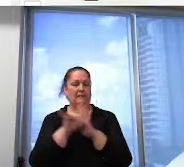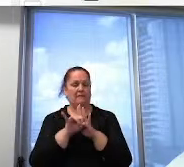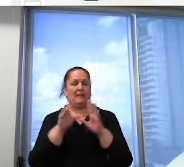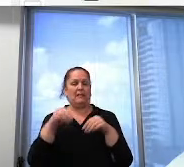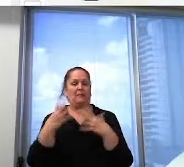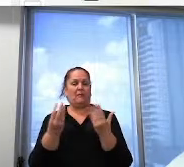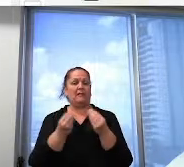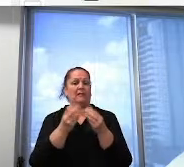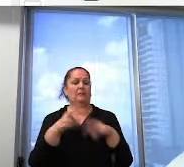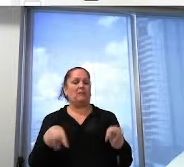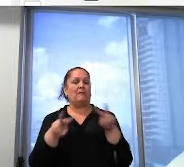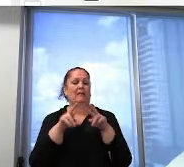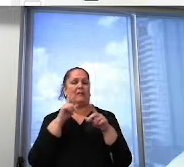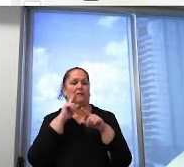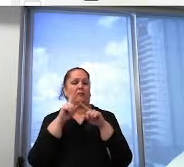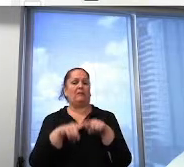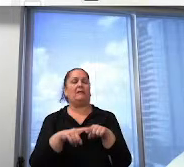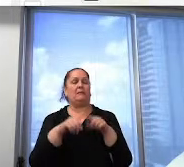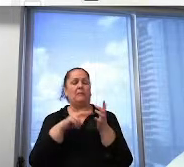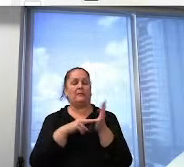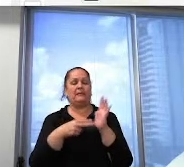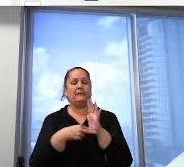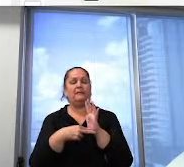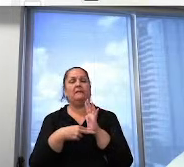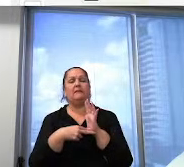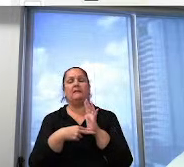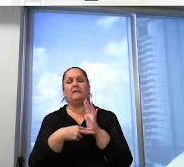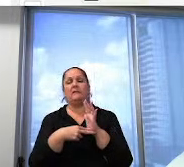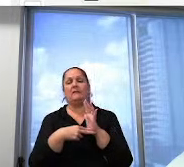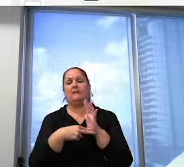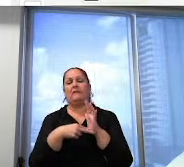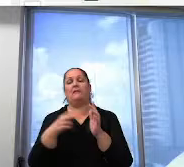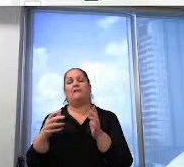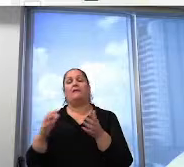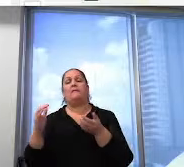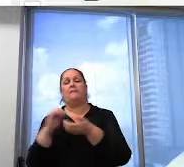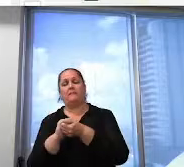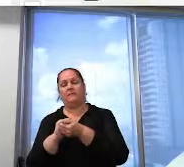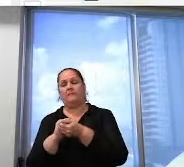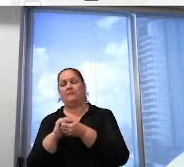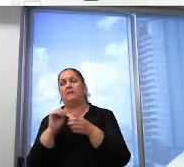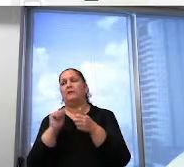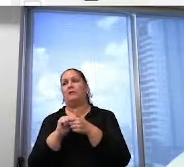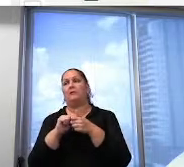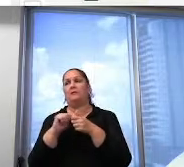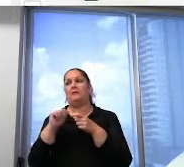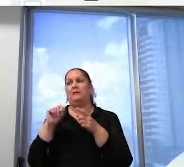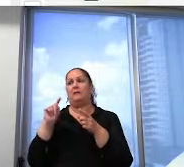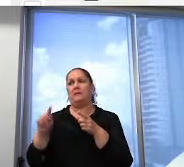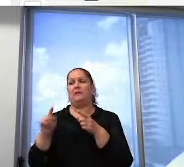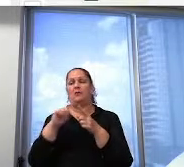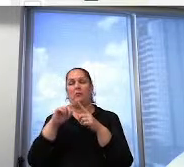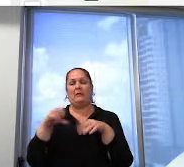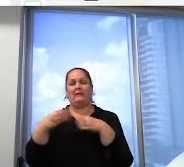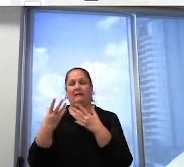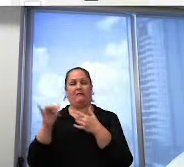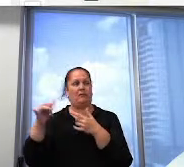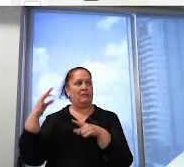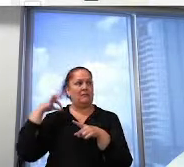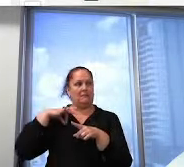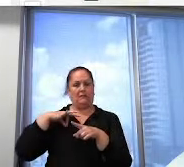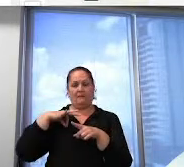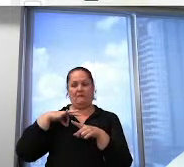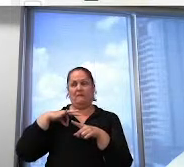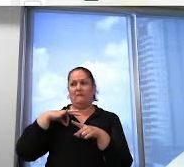identified as providing the most value for reliability purposes, coupled with the female audit execution, will give you